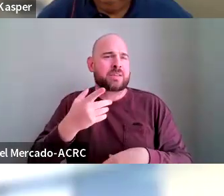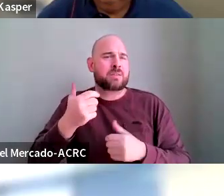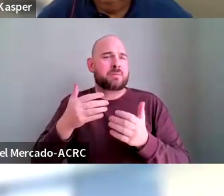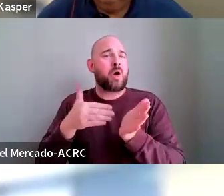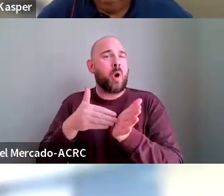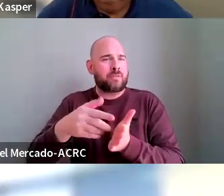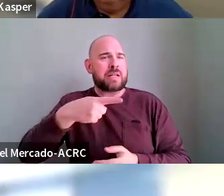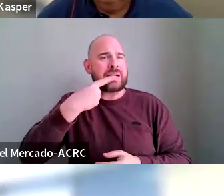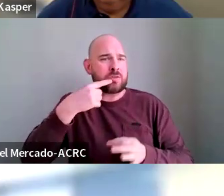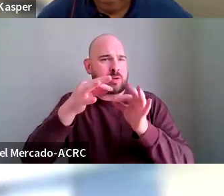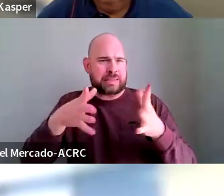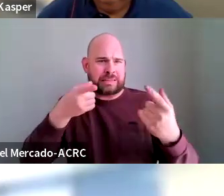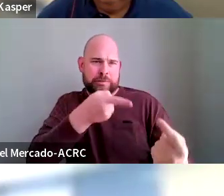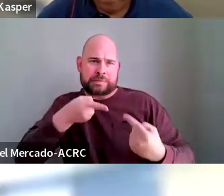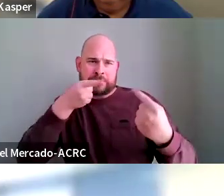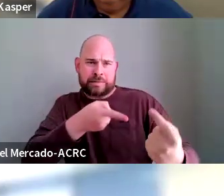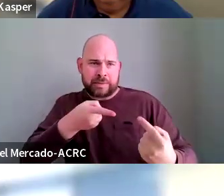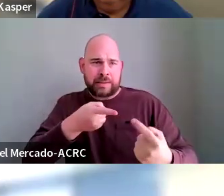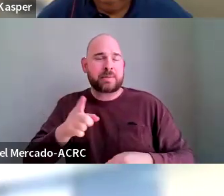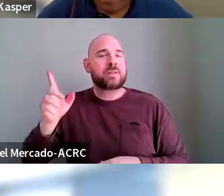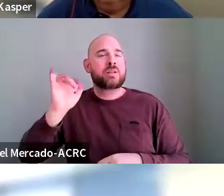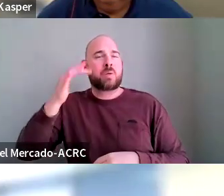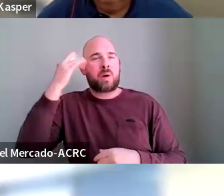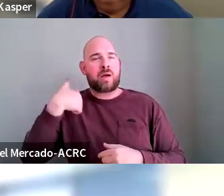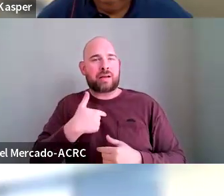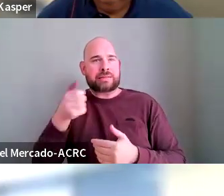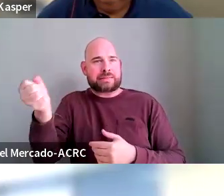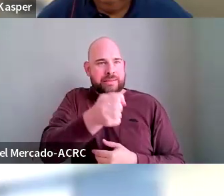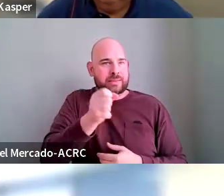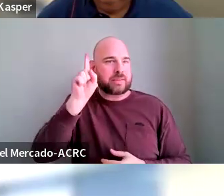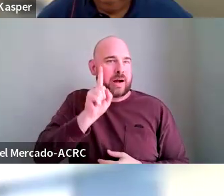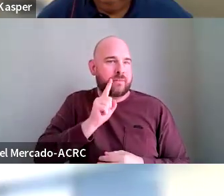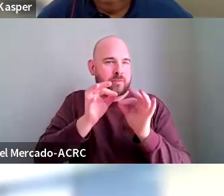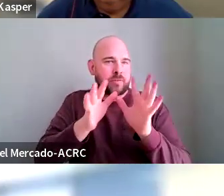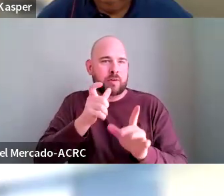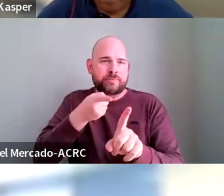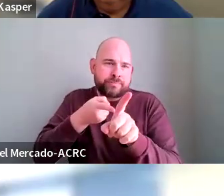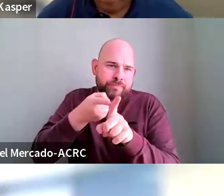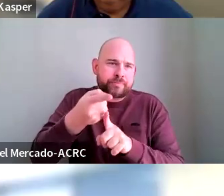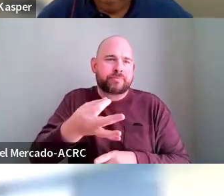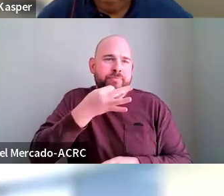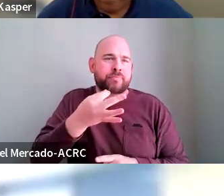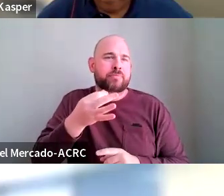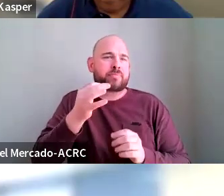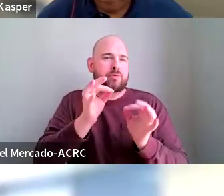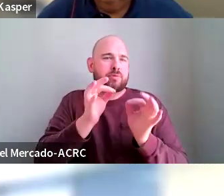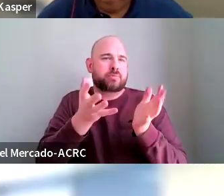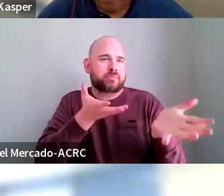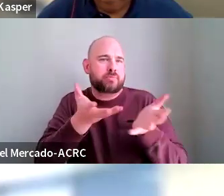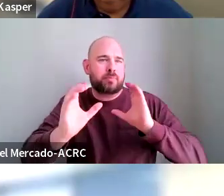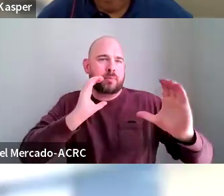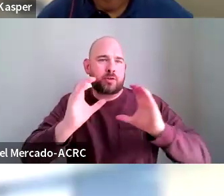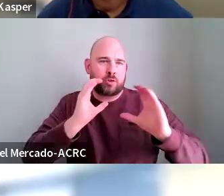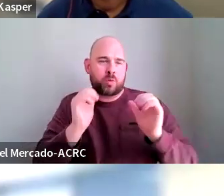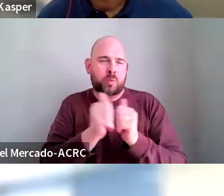sometimes the movements of their hands would be difficult. So oftentimes a hearing interpreter will struggle to understand them. So when we bring in a deaf interpreter